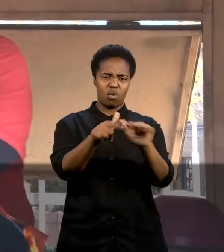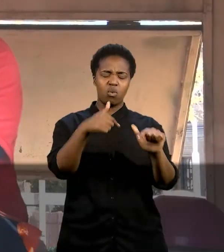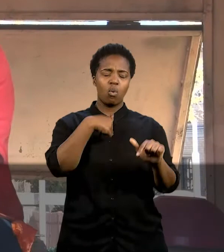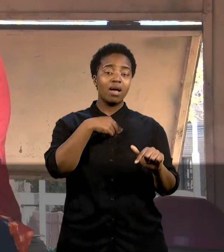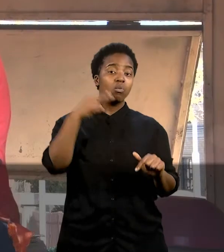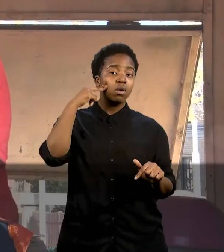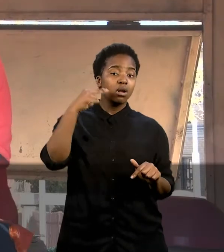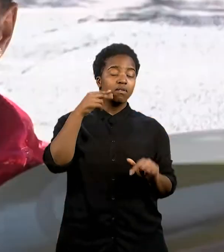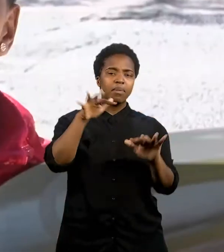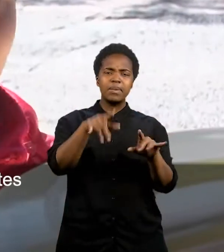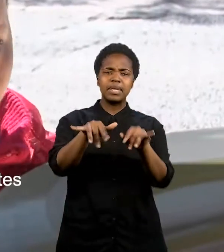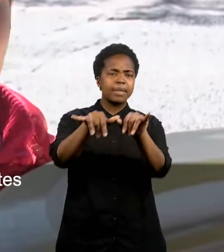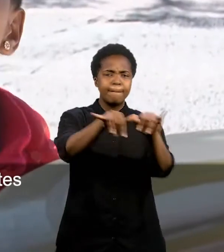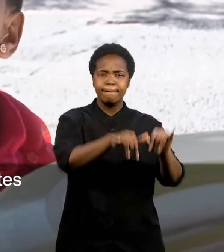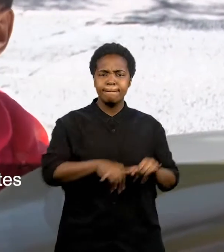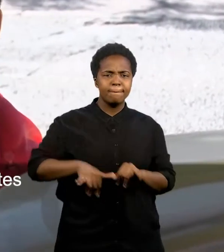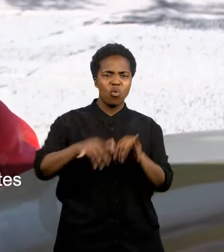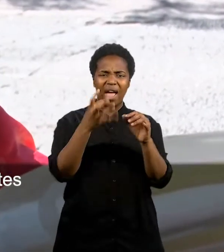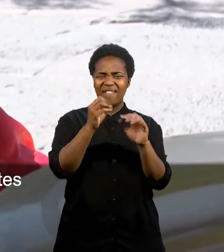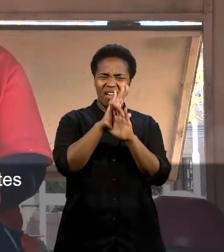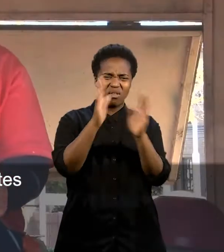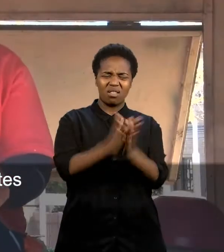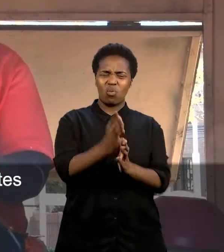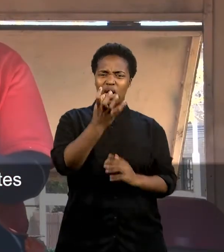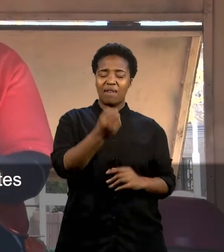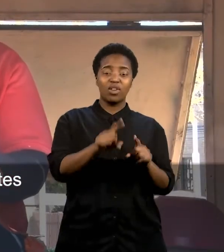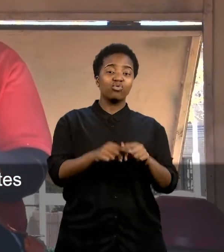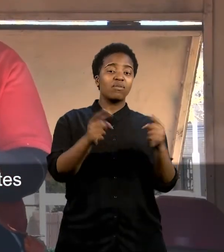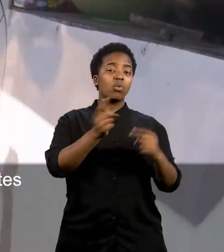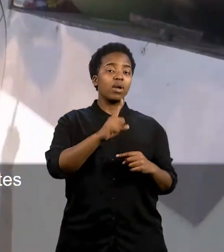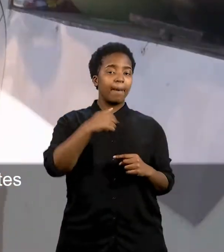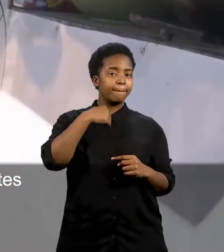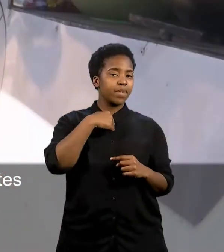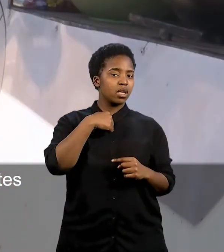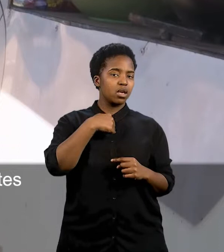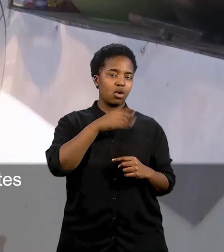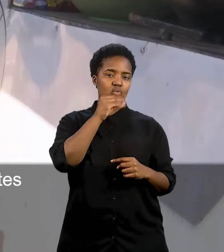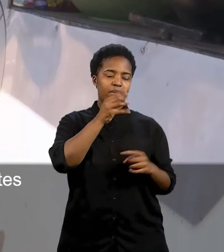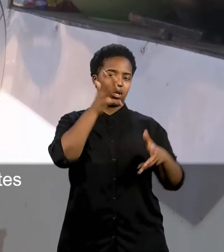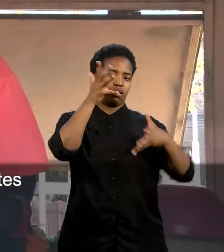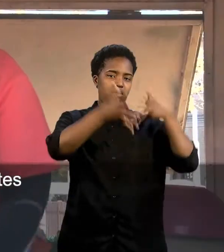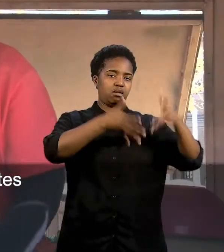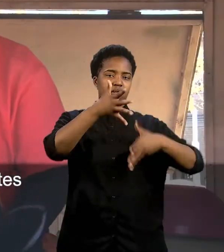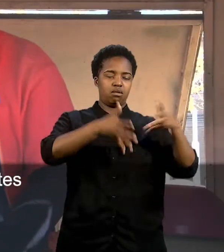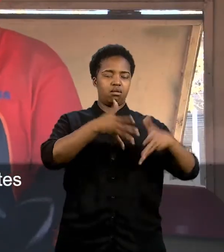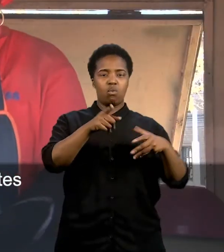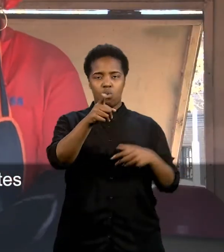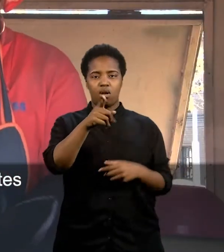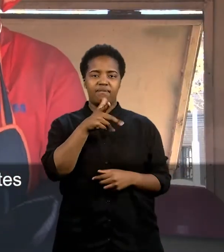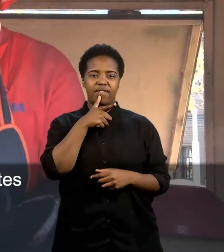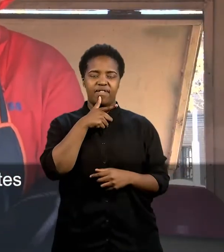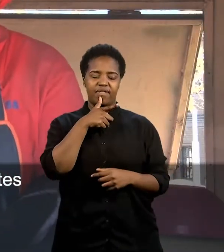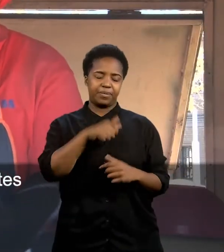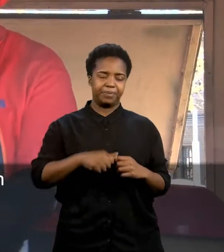si-deaf siyafana sonke, sinakho konke abanakho. Into ehlukile nje ukuthi mina angikhulumi angizwe